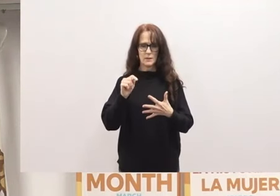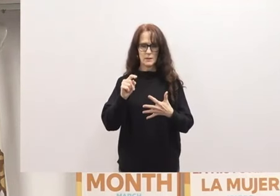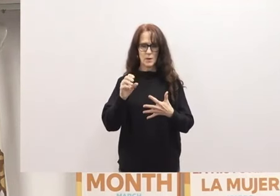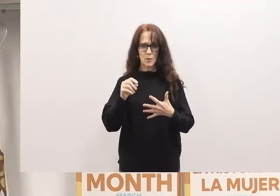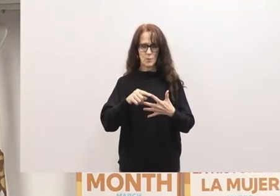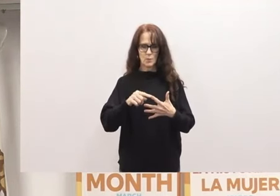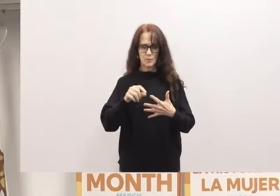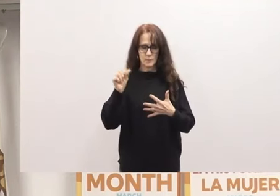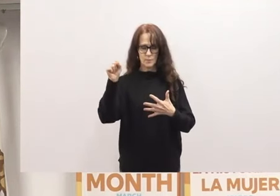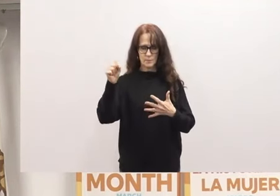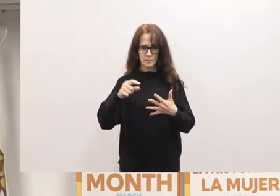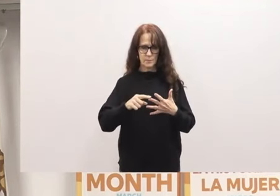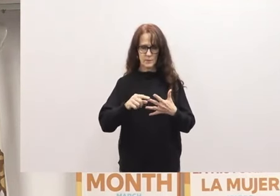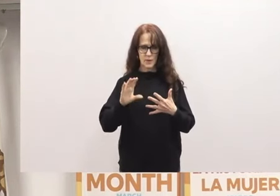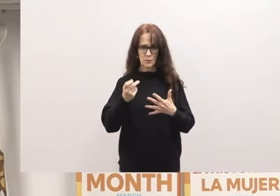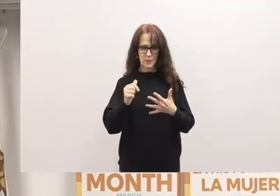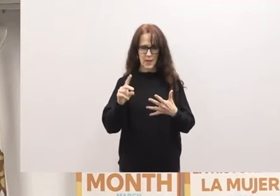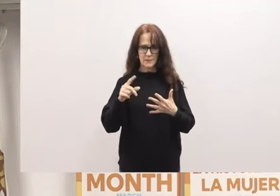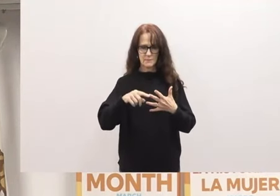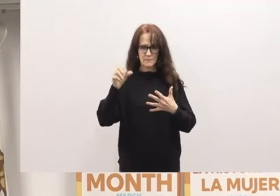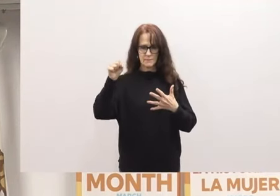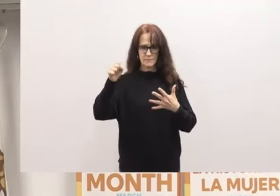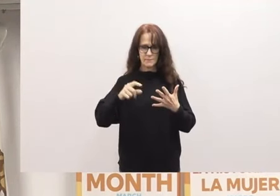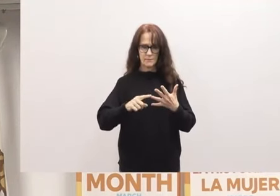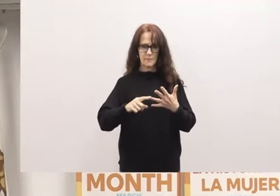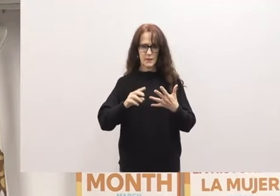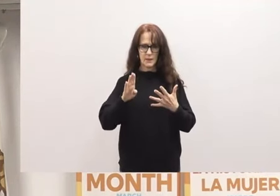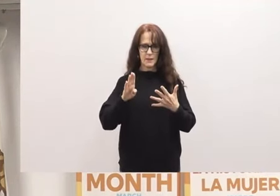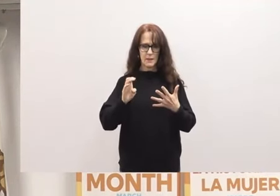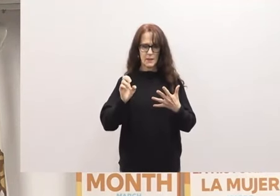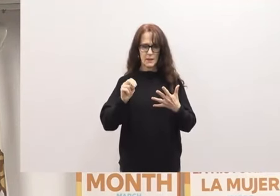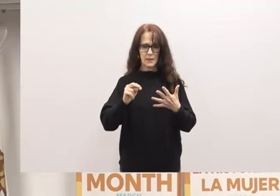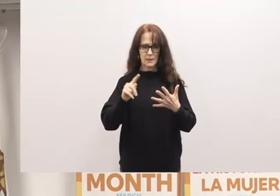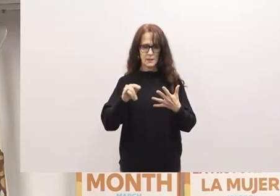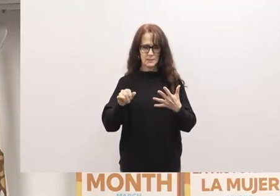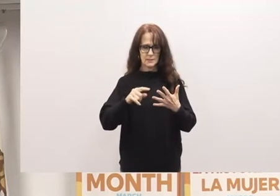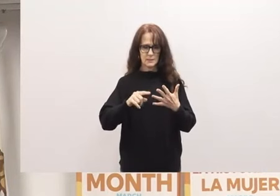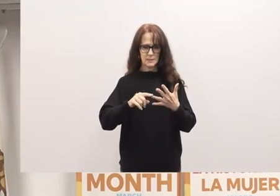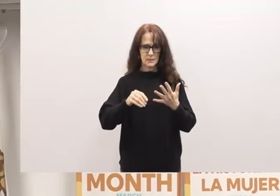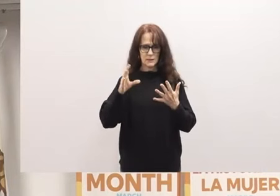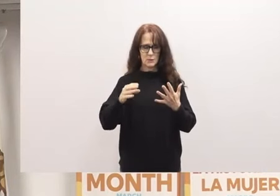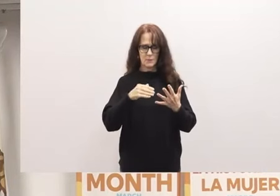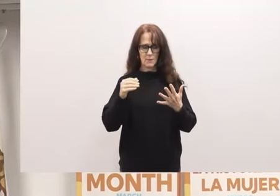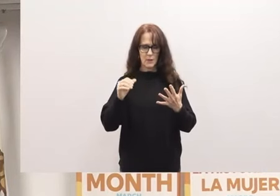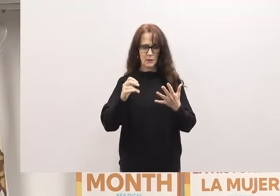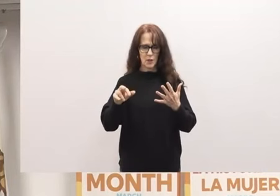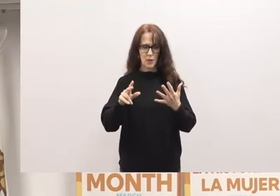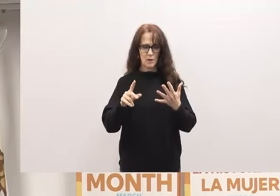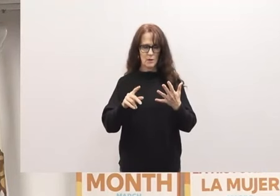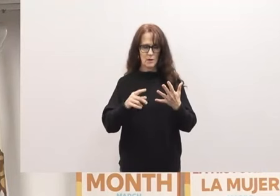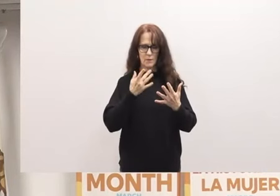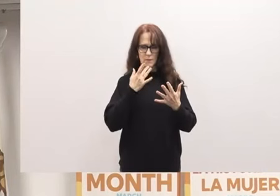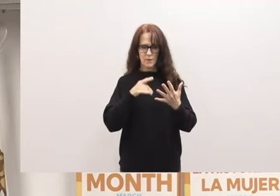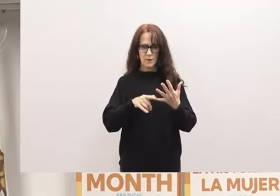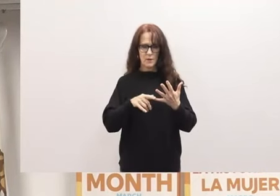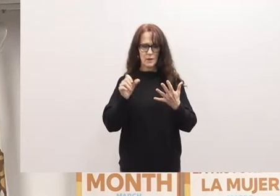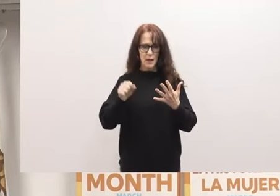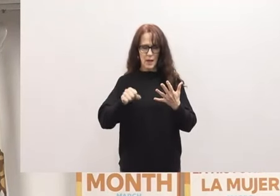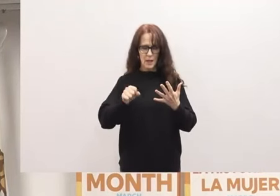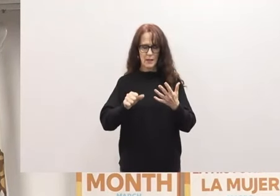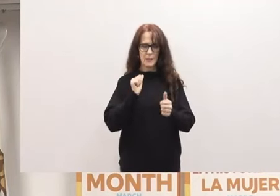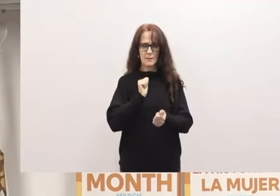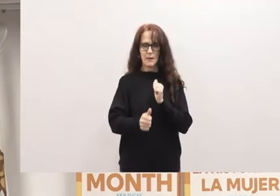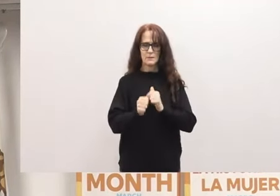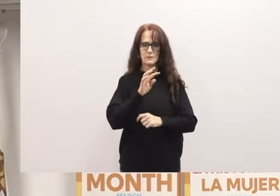Member Otto? Aye. President Craighead? Aye. Member Benitez? Aye. And student member Aguilar, preferential vote? Aye. That